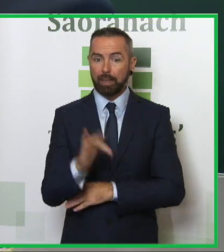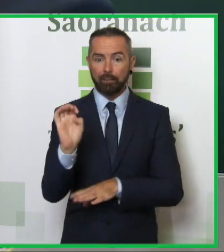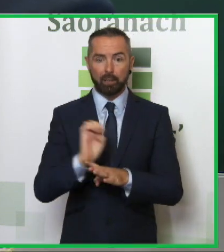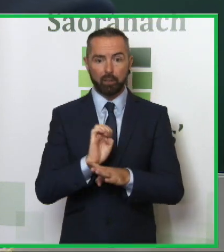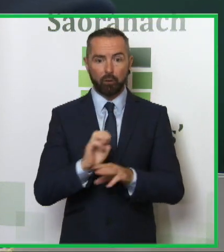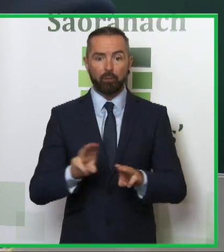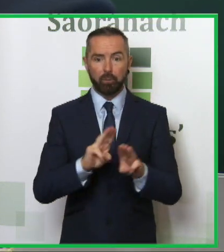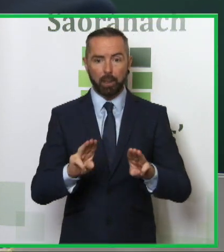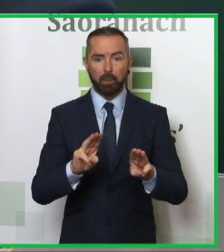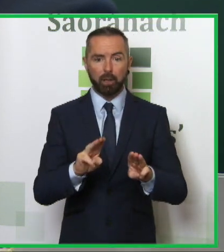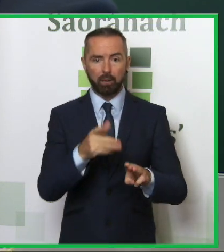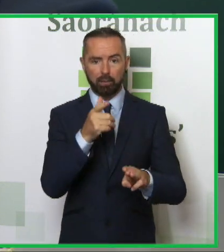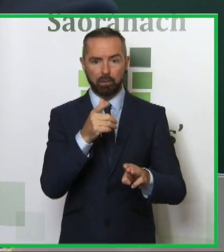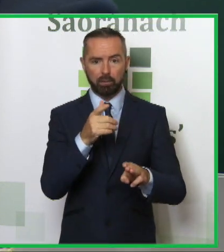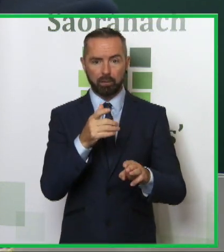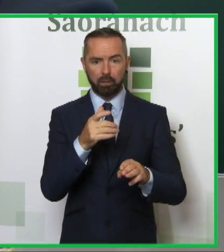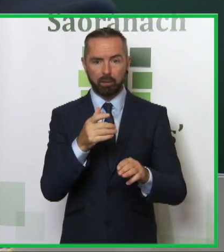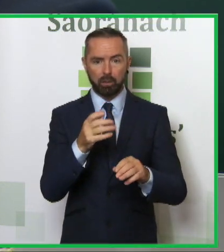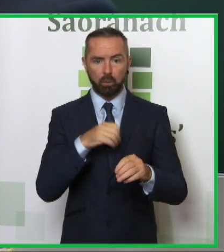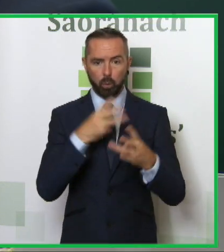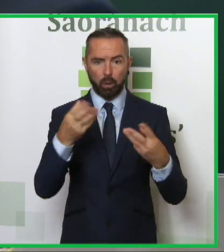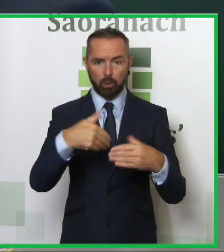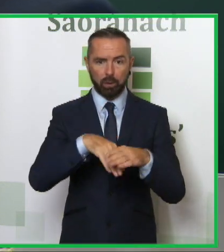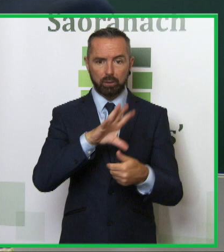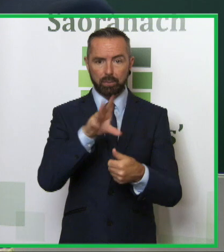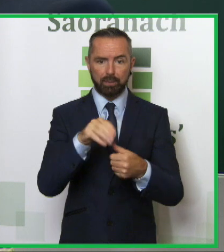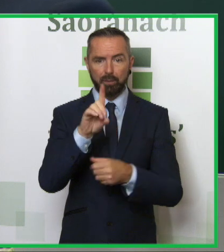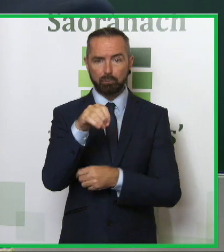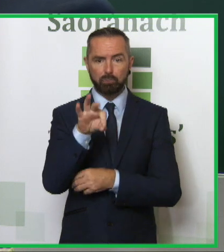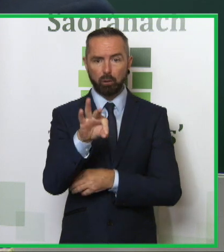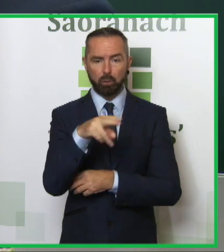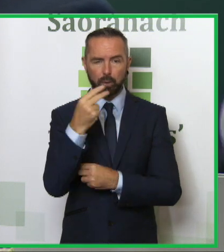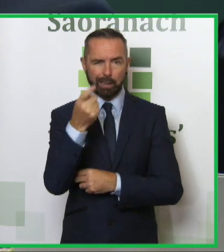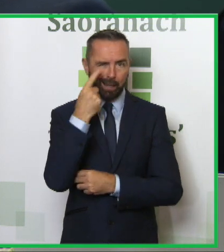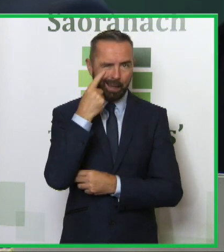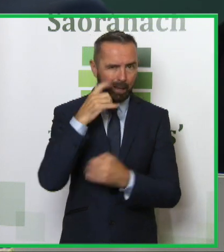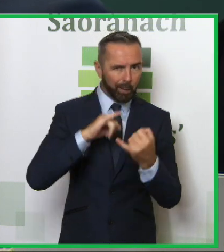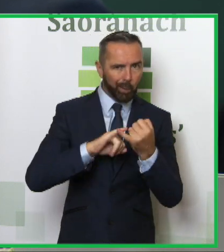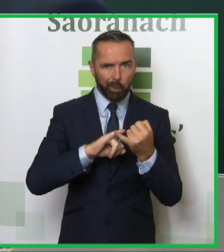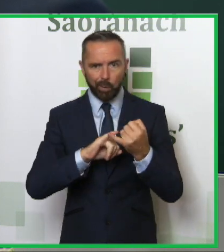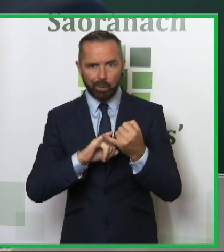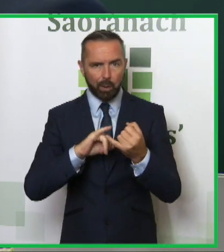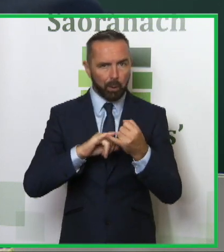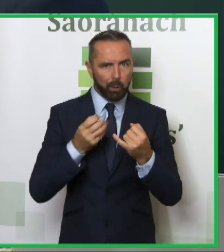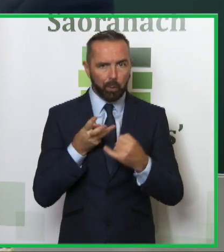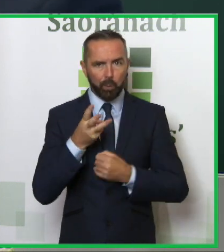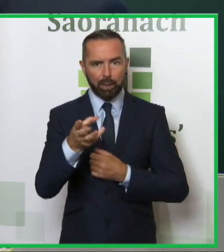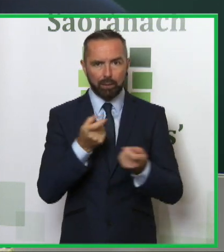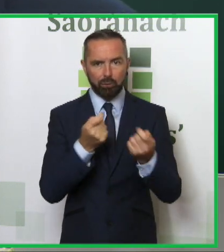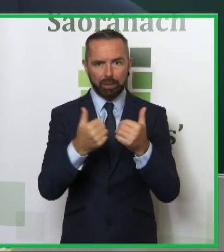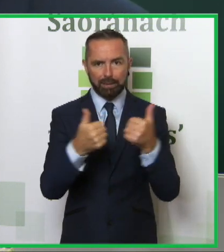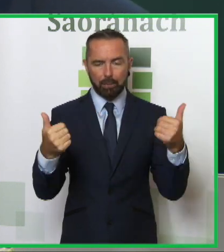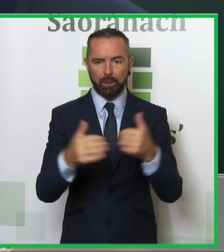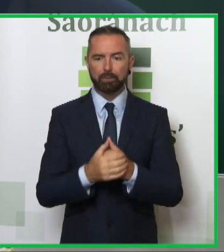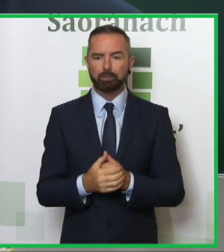people speaking up in favour of including certain drugs, we need to gauge the temperature of the room and the willingness of the room to treat those separately,